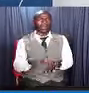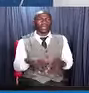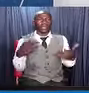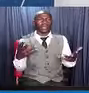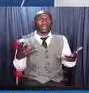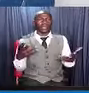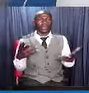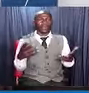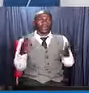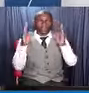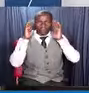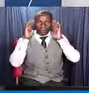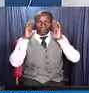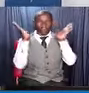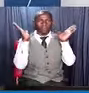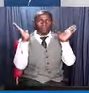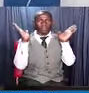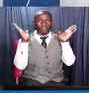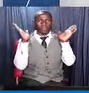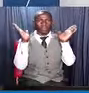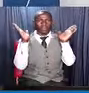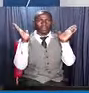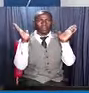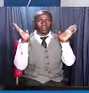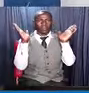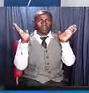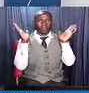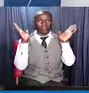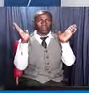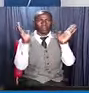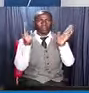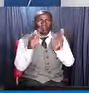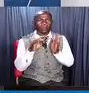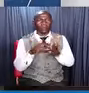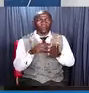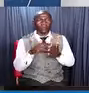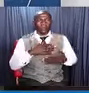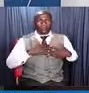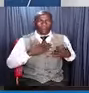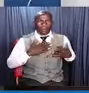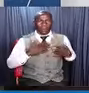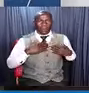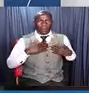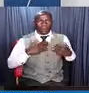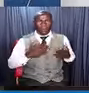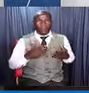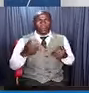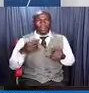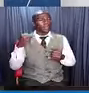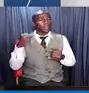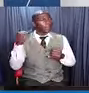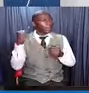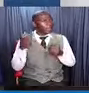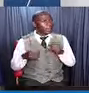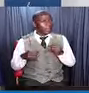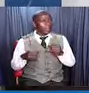Hallelujah. Hallelujah. Paka masikio yakazibuka. Until my ears opened up. And that's when now the asthma came. Lakini exceeding December it.